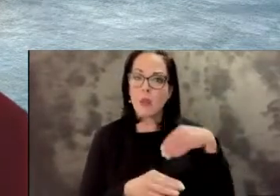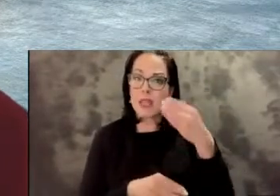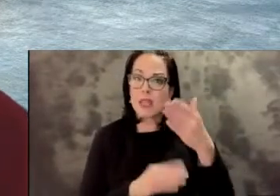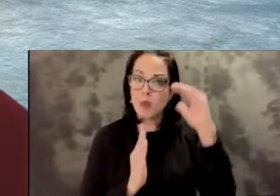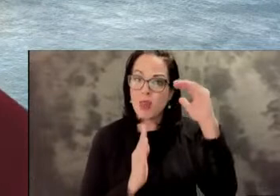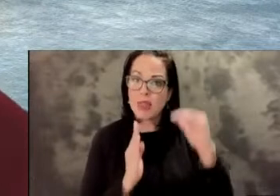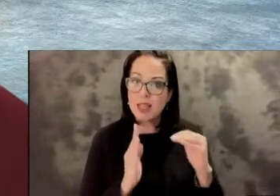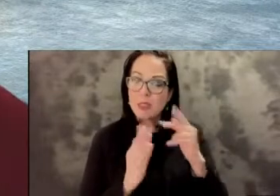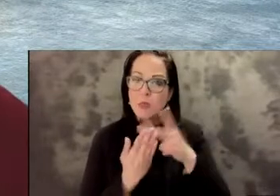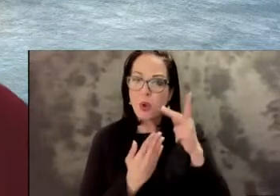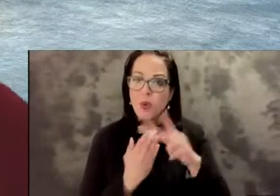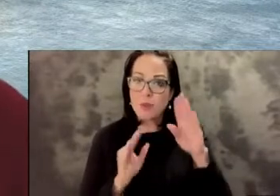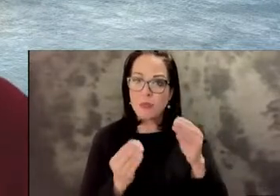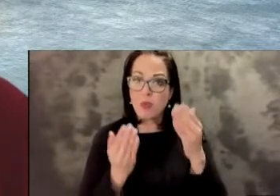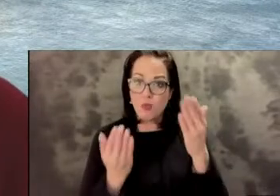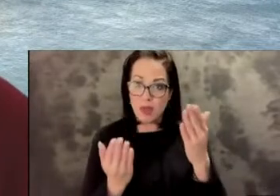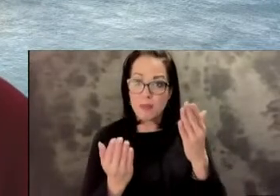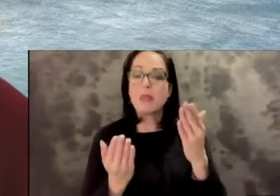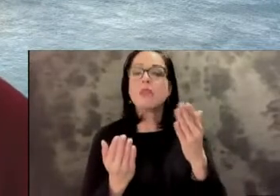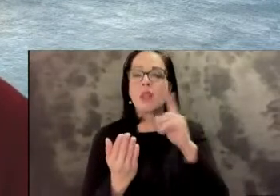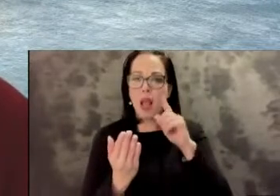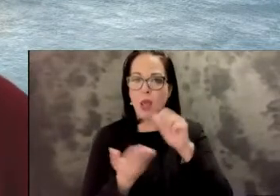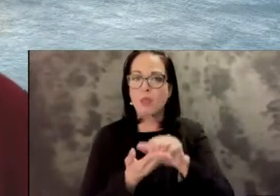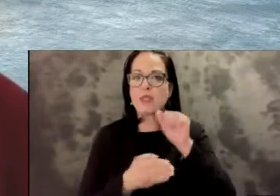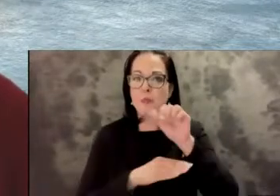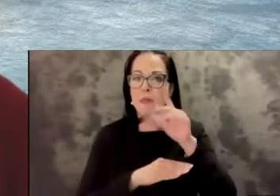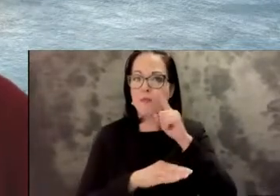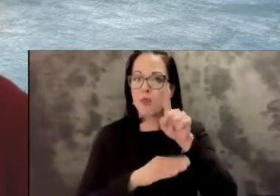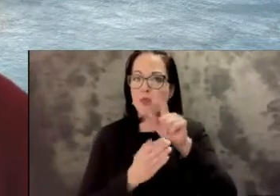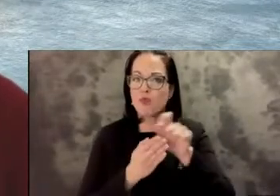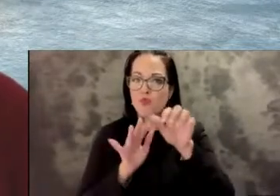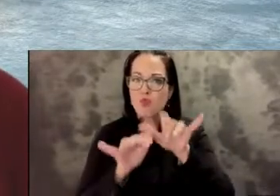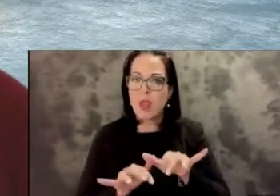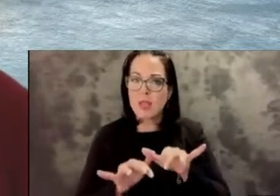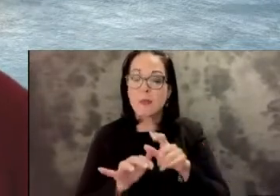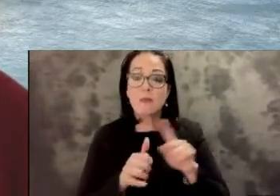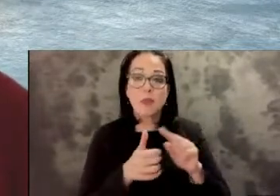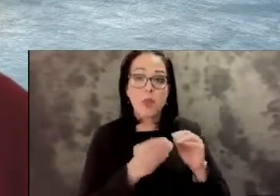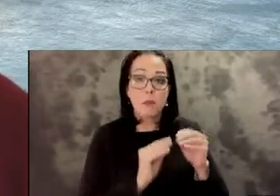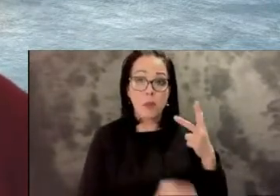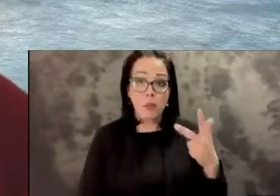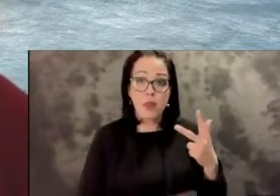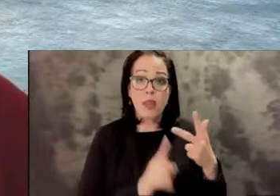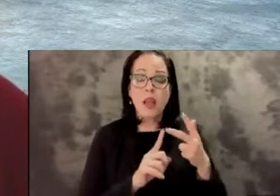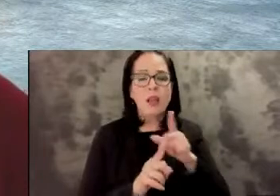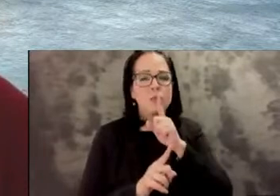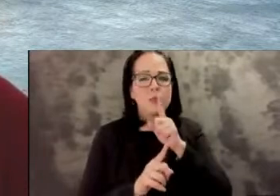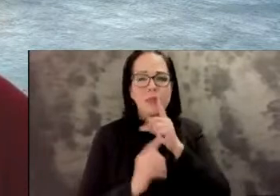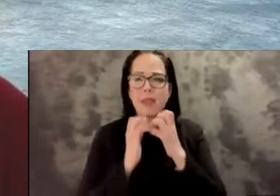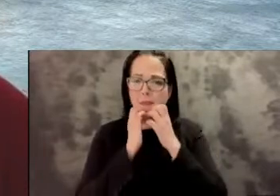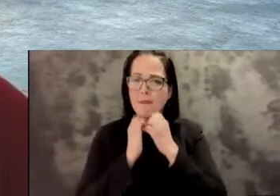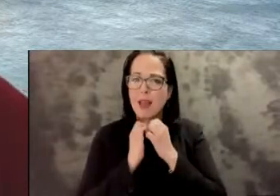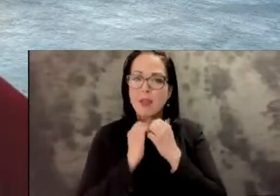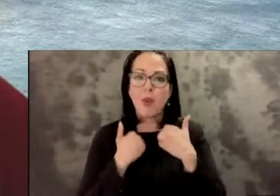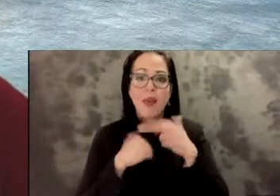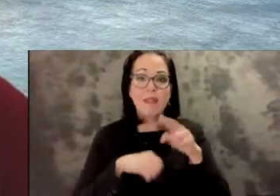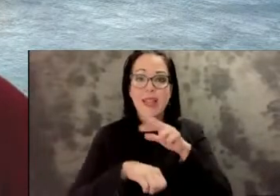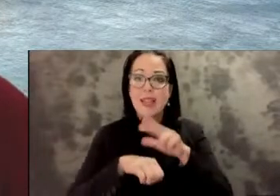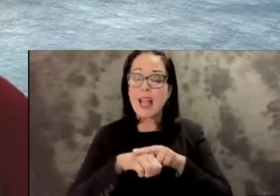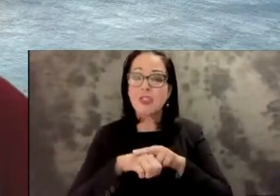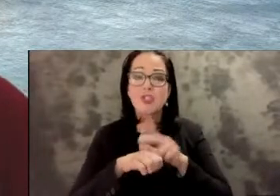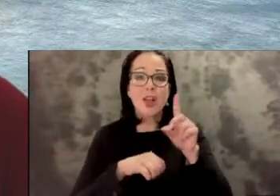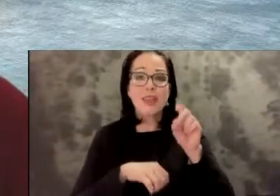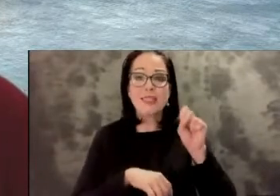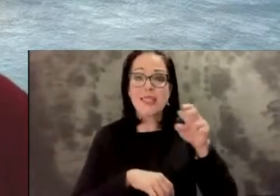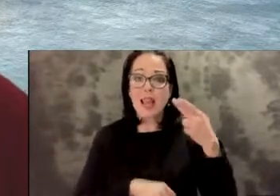I'd like to recommend, and I'll submit that to you in writing. Number 3, I truly value having a national dashboard where the public